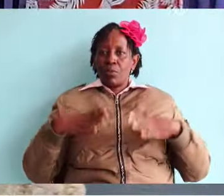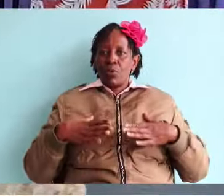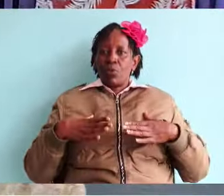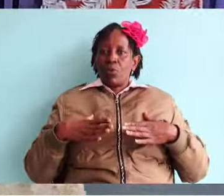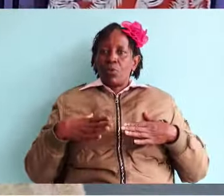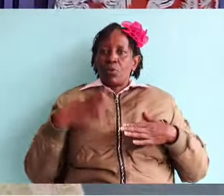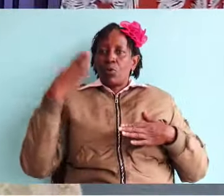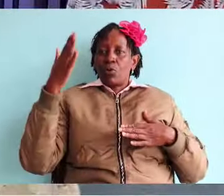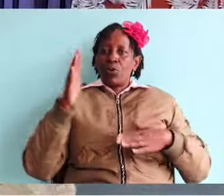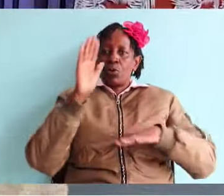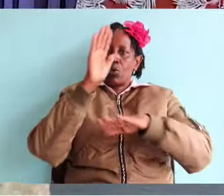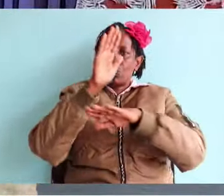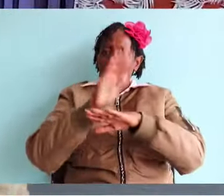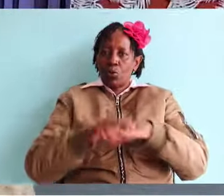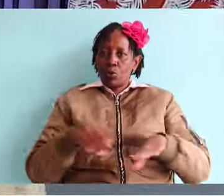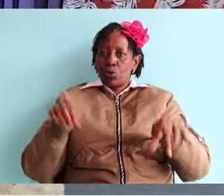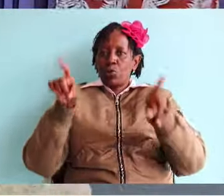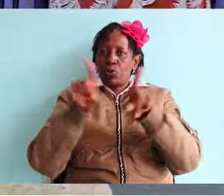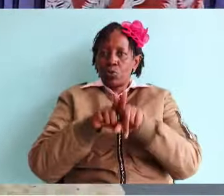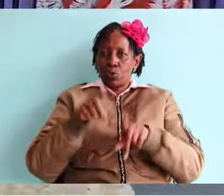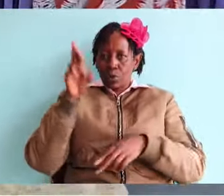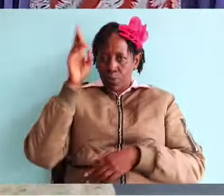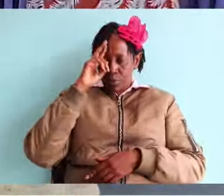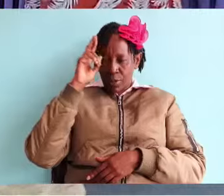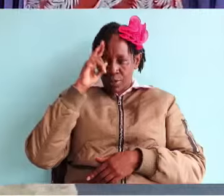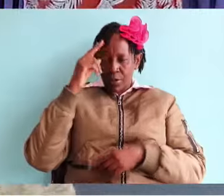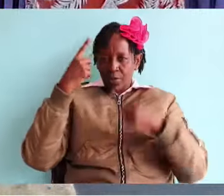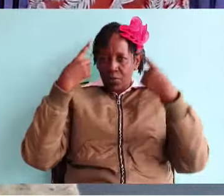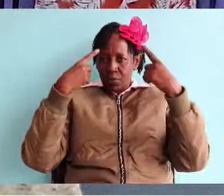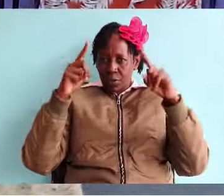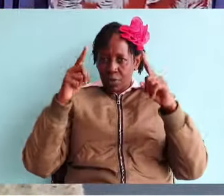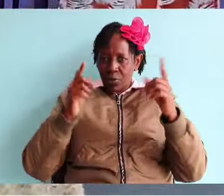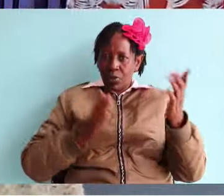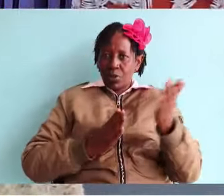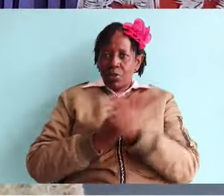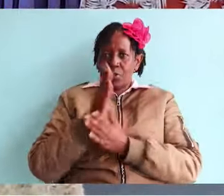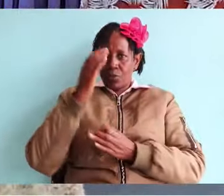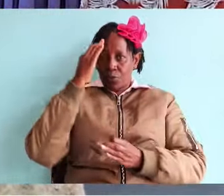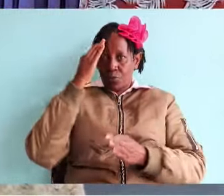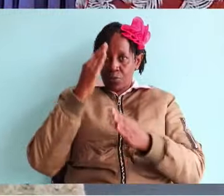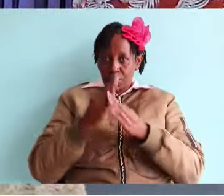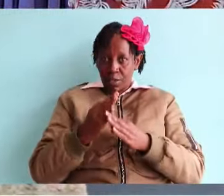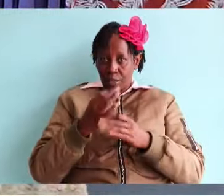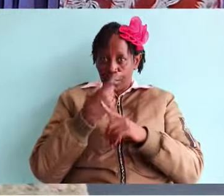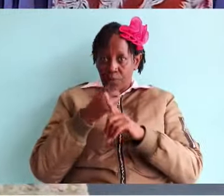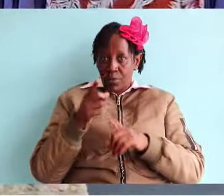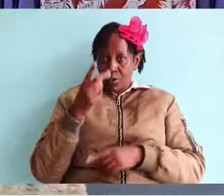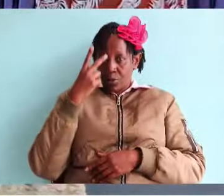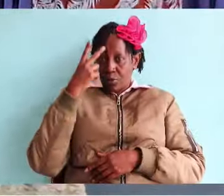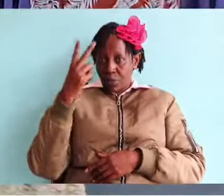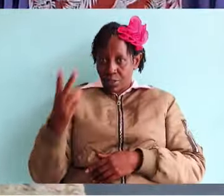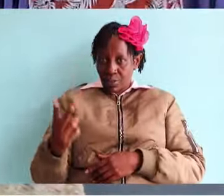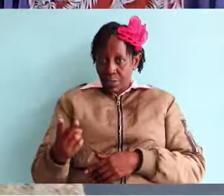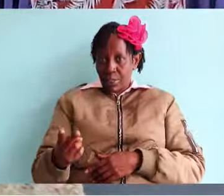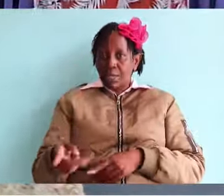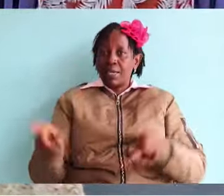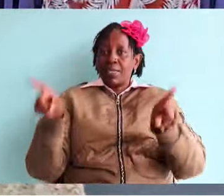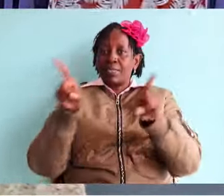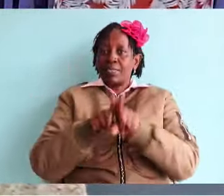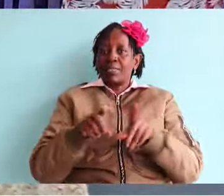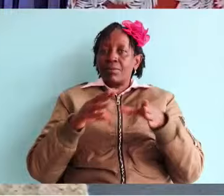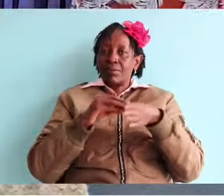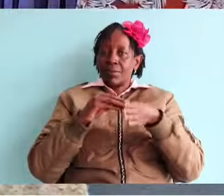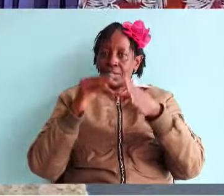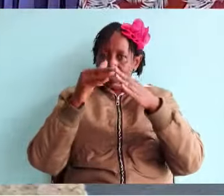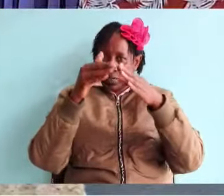to, reminding you that victory comes through faith and not sight. May you, like Gideon, persevere